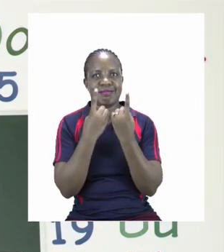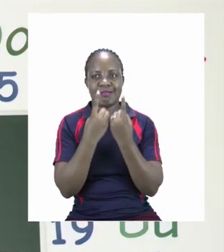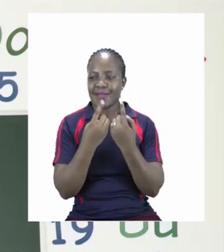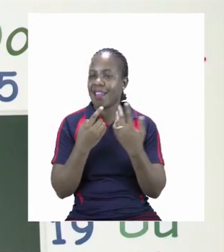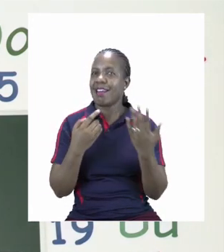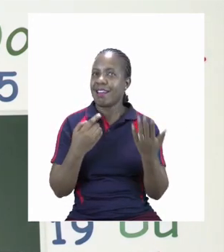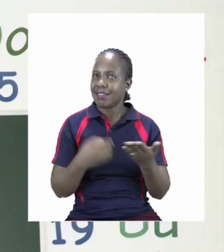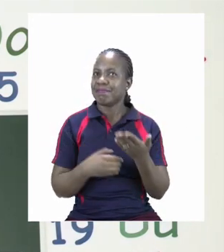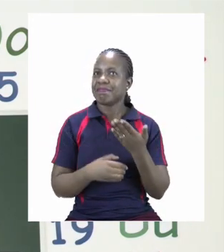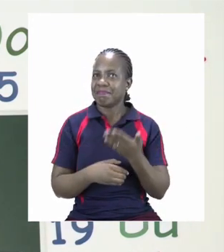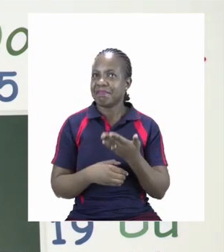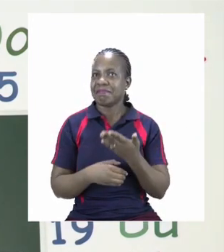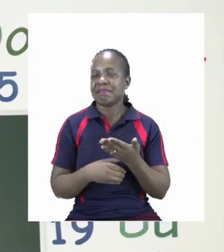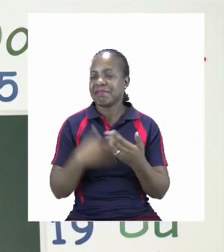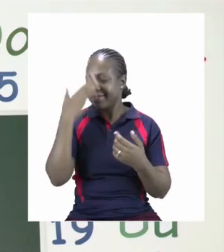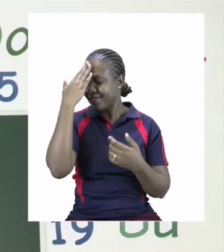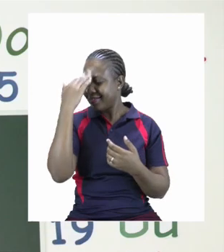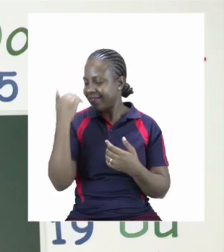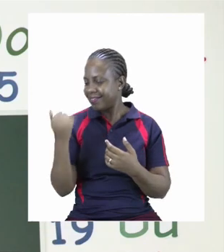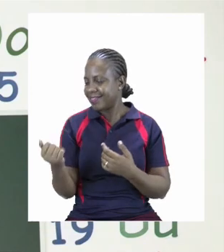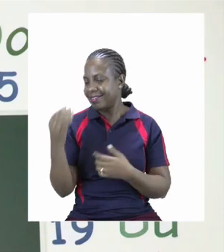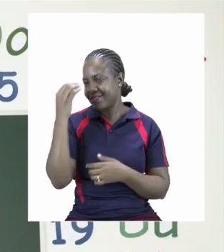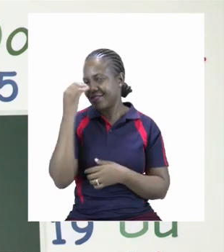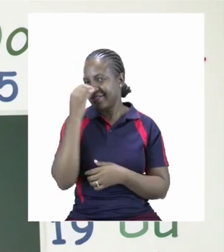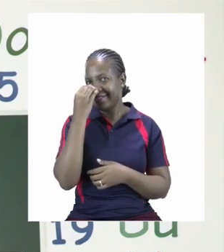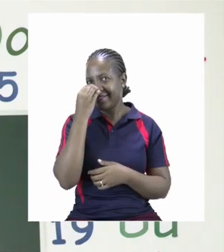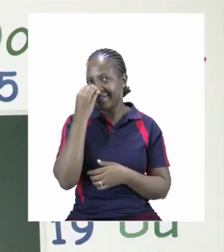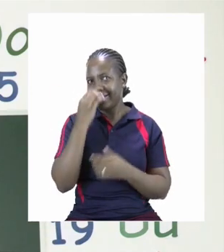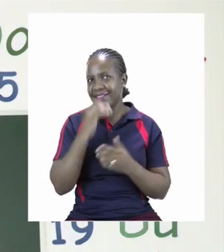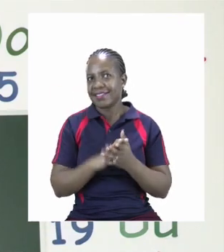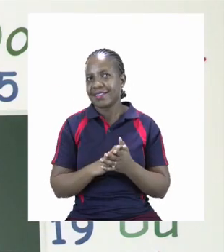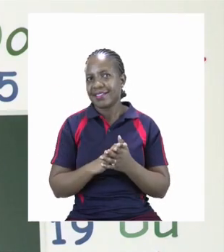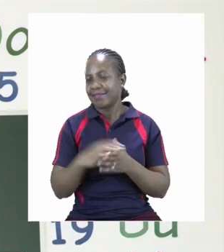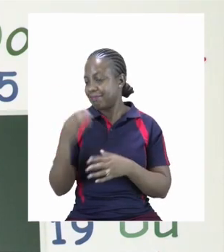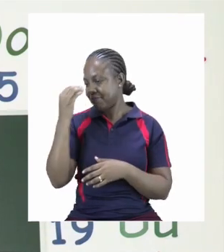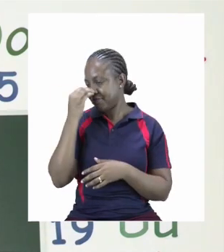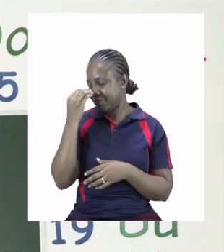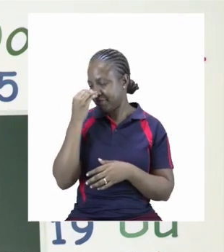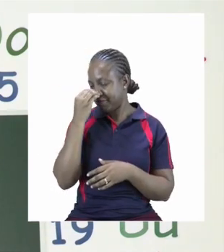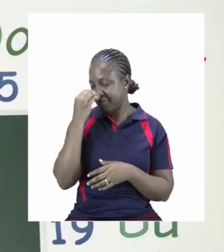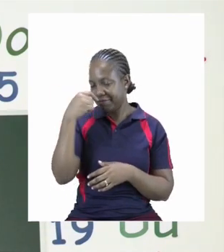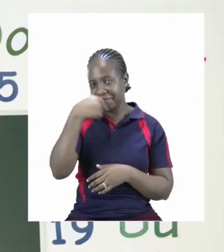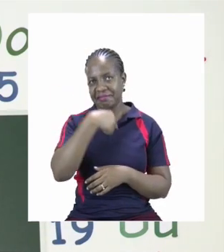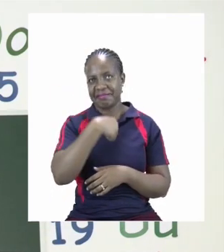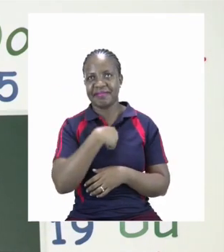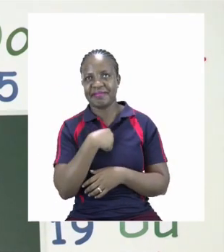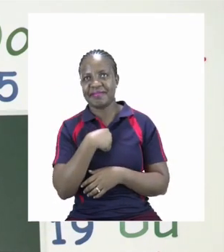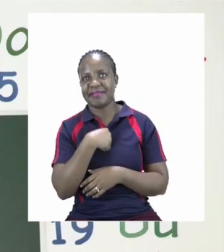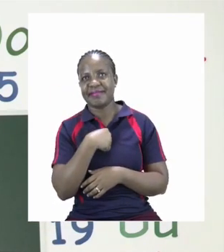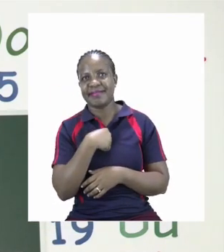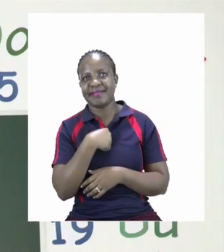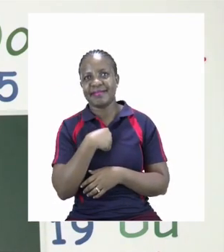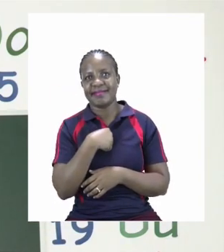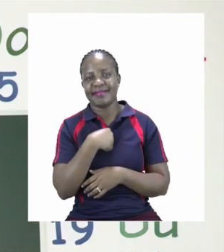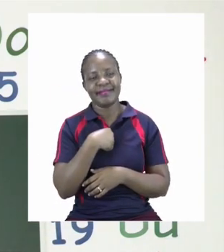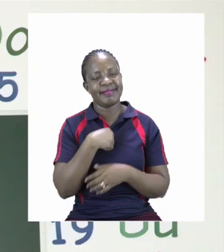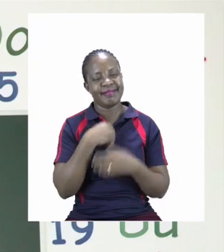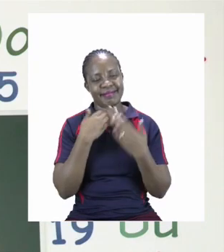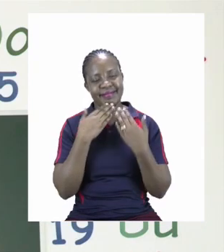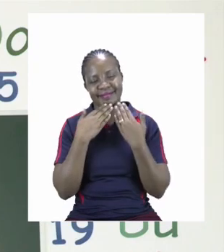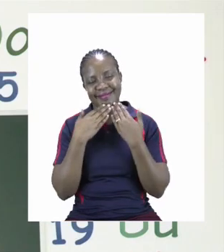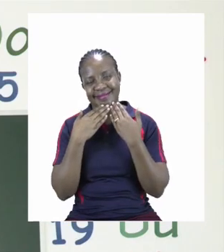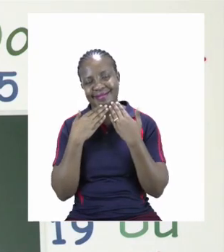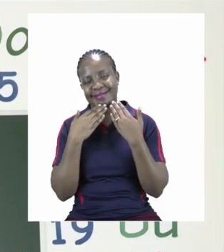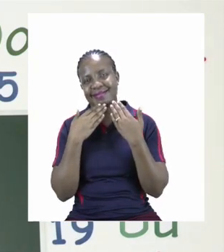he is. Hello, Sashi. So, from Sashi and I, we would like to say thank you